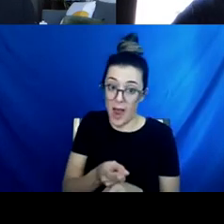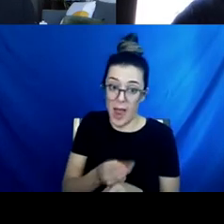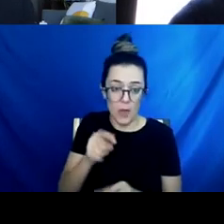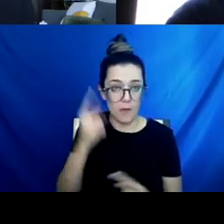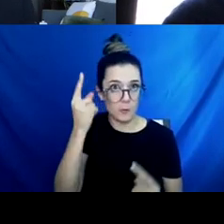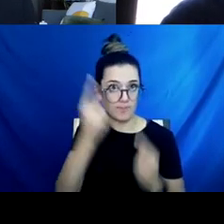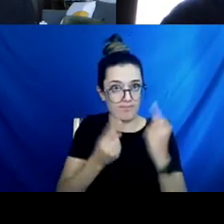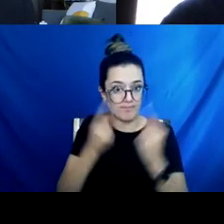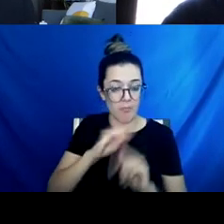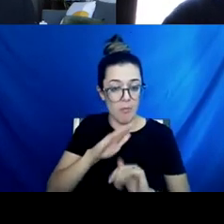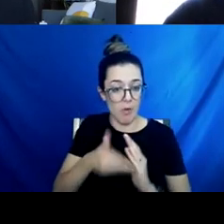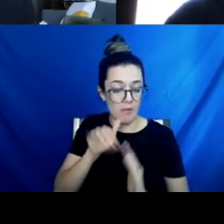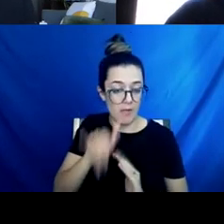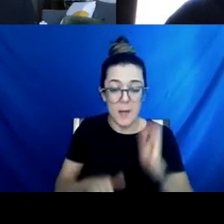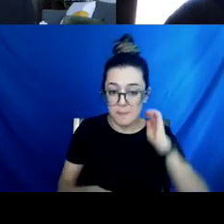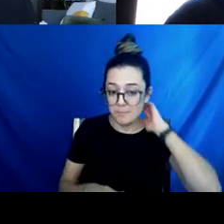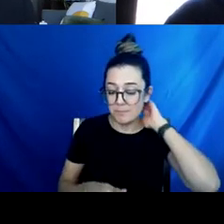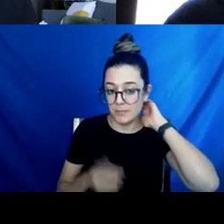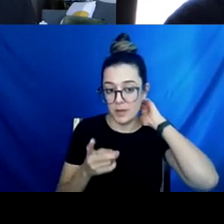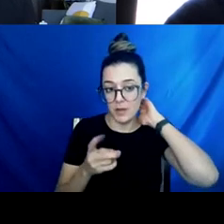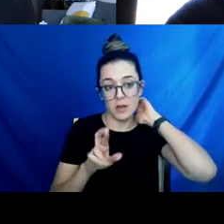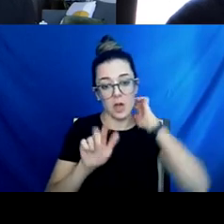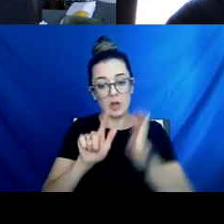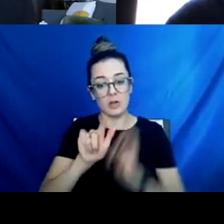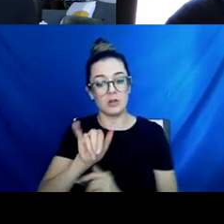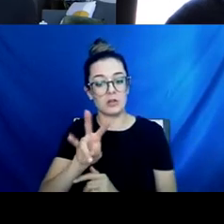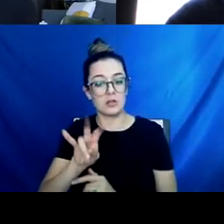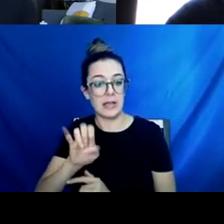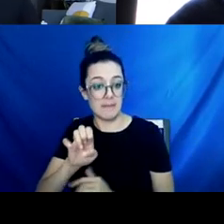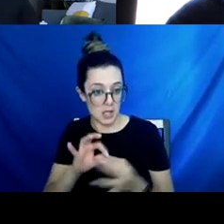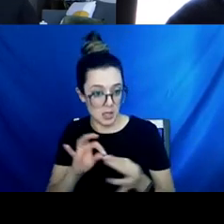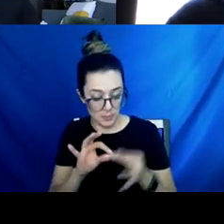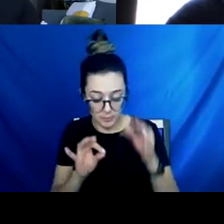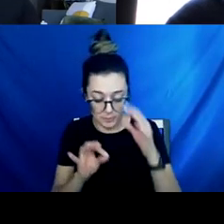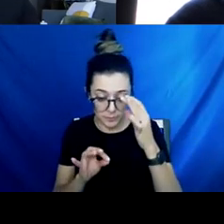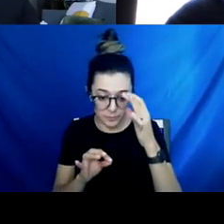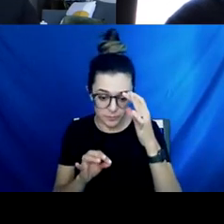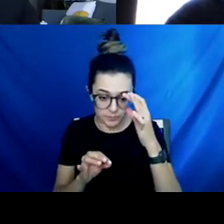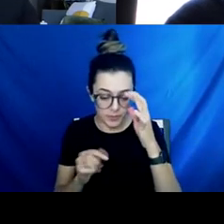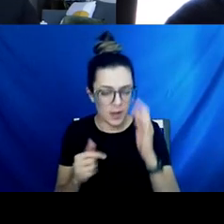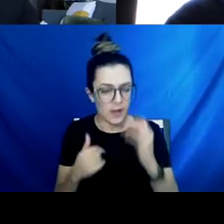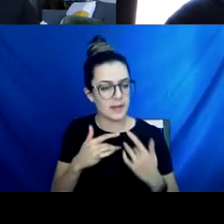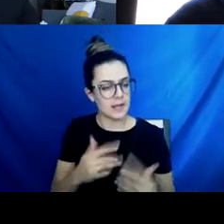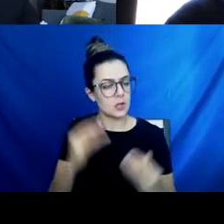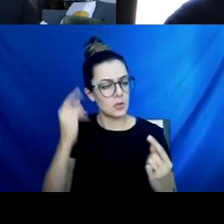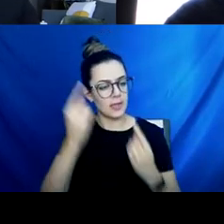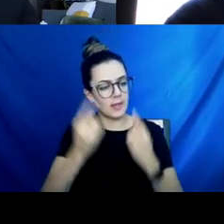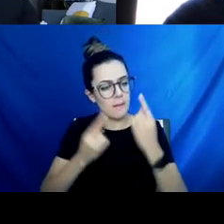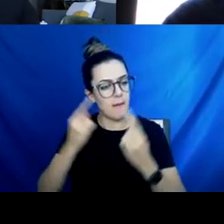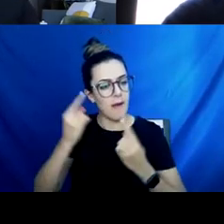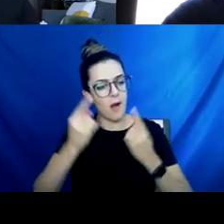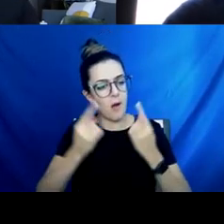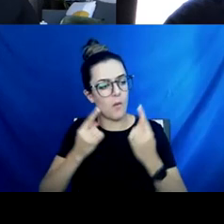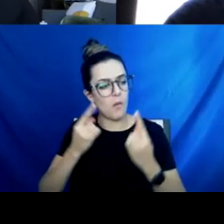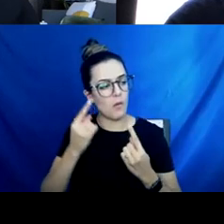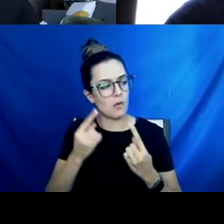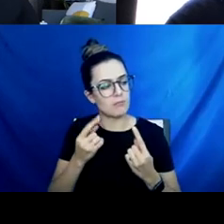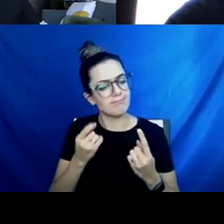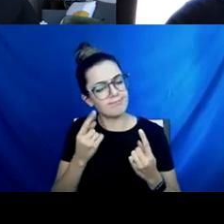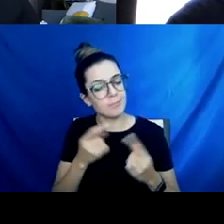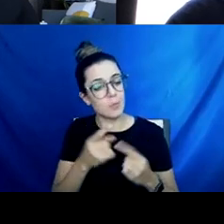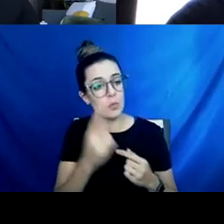love mentoring. I think it's great. Yeah. I didn't have one when I was young. Yeah. Well, I think that is the piece that helps